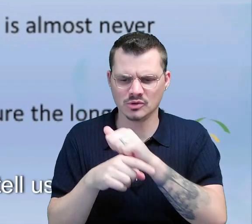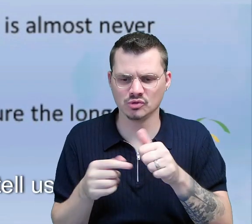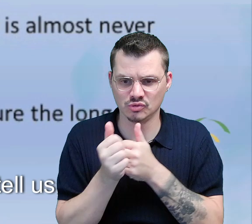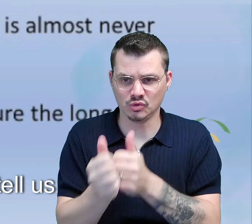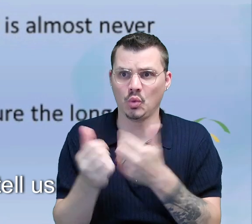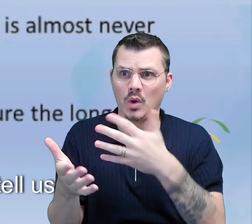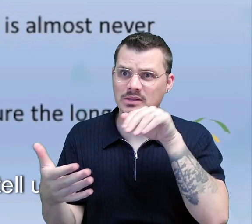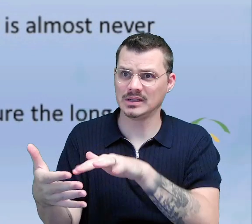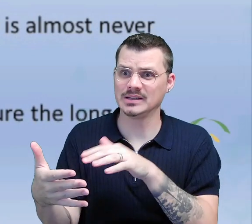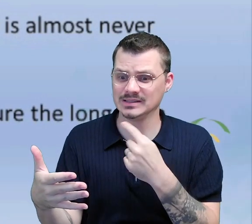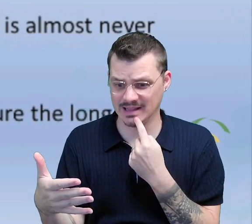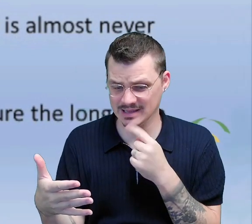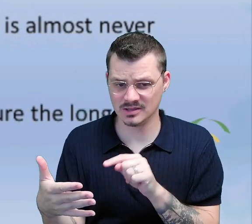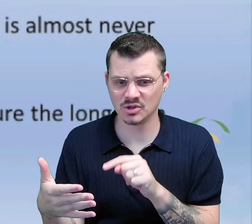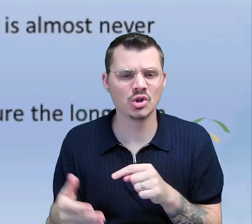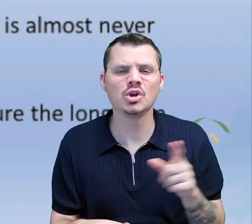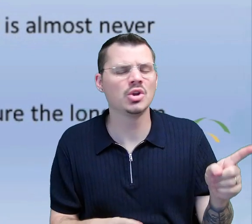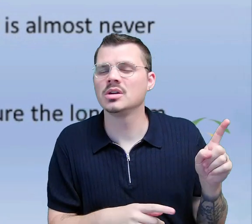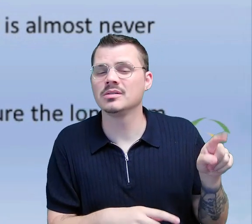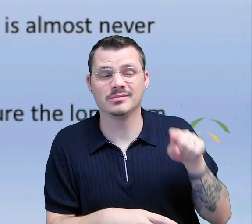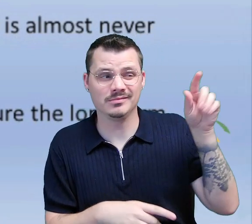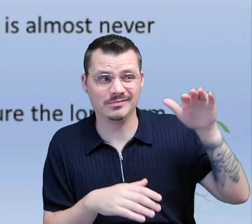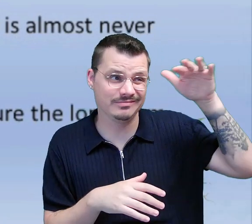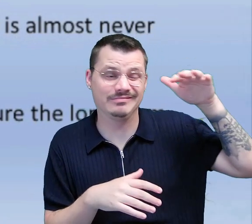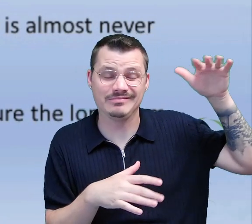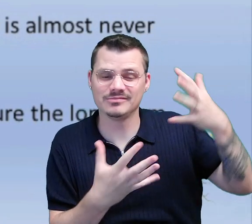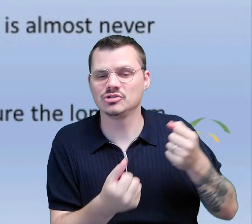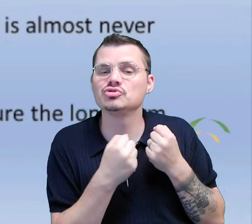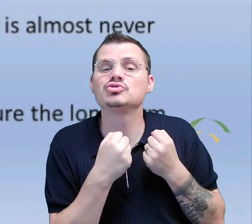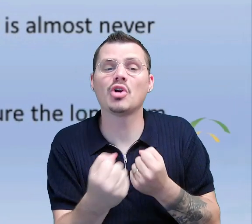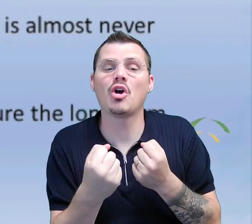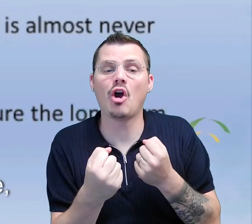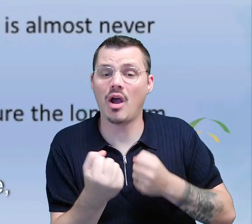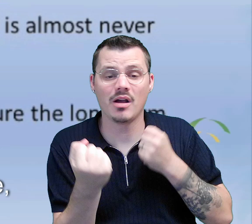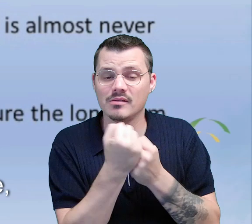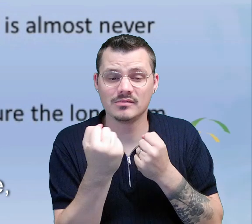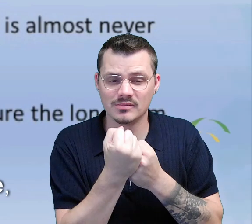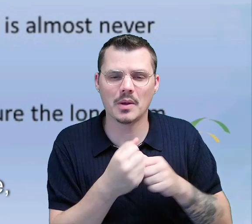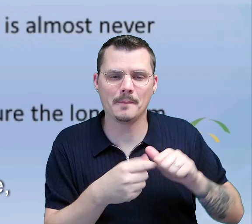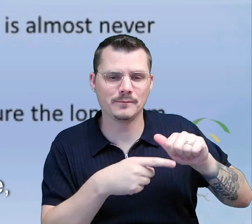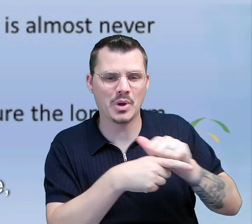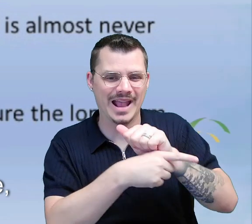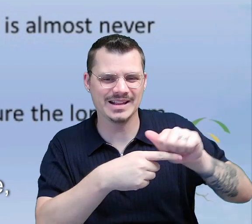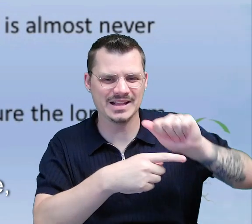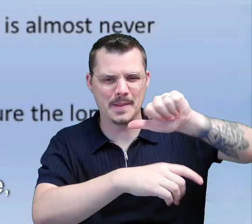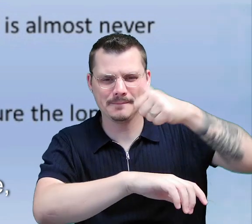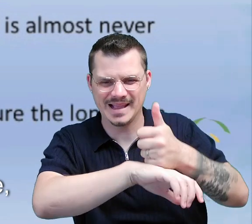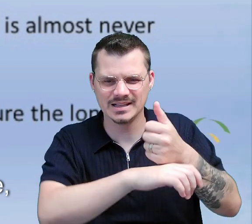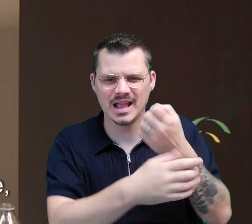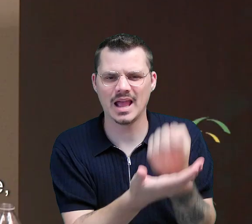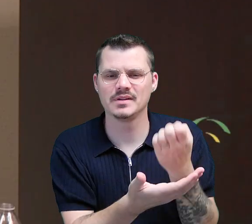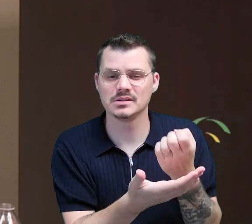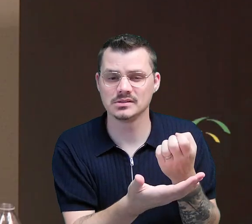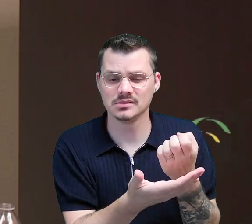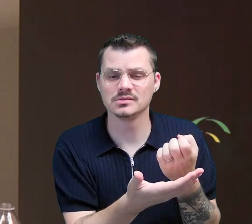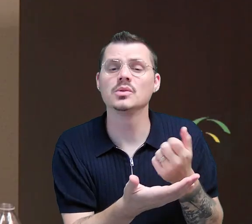according to what the studies tell us, they strongly advocate practice-based